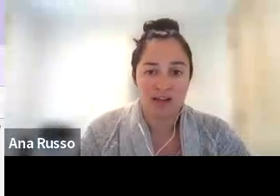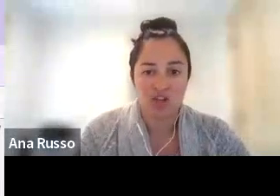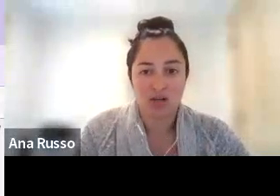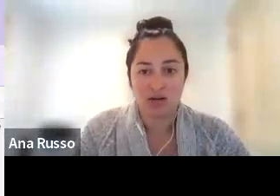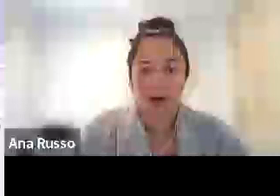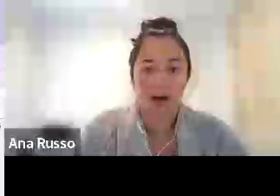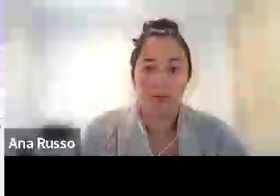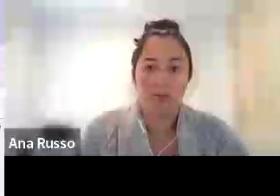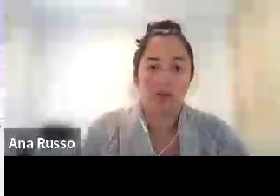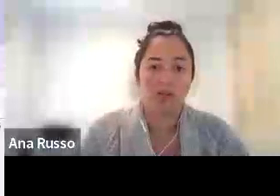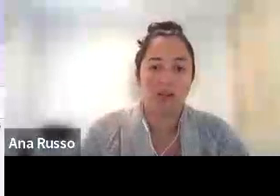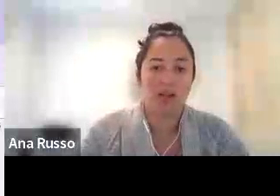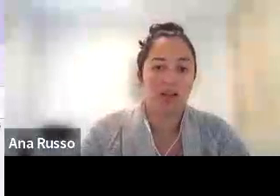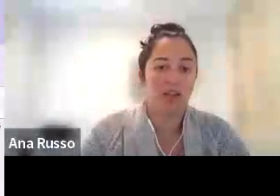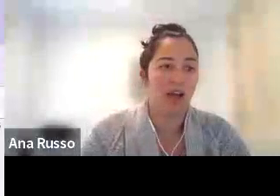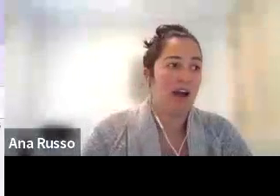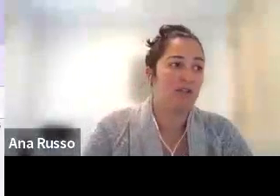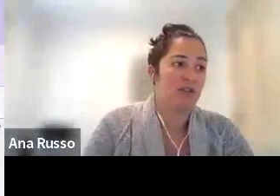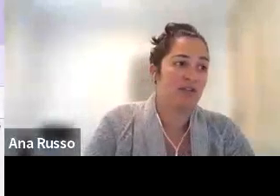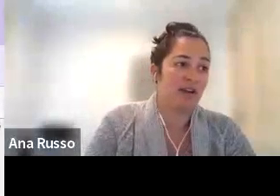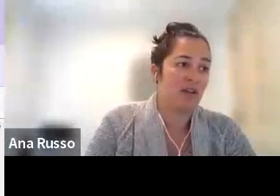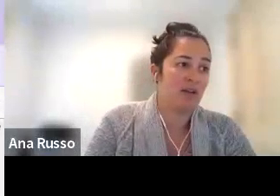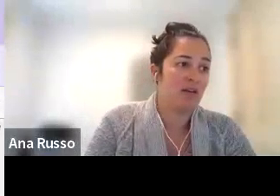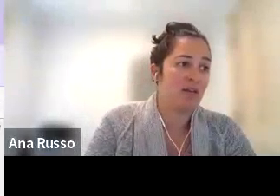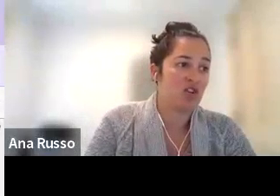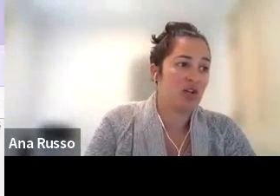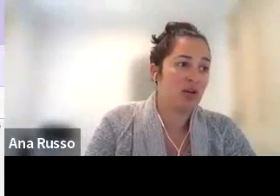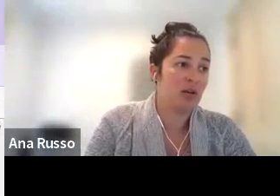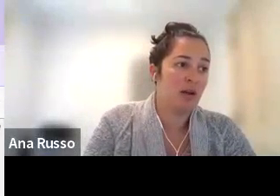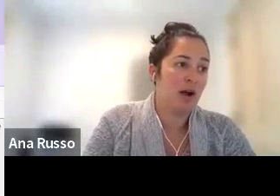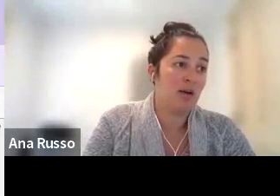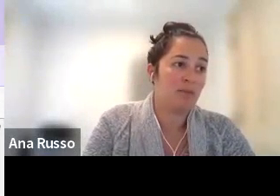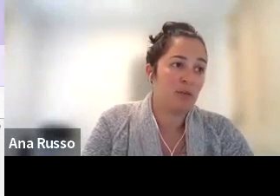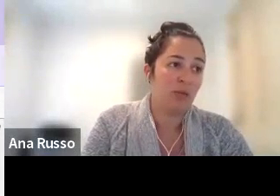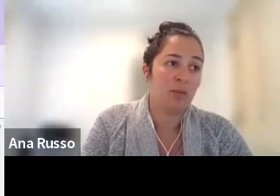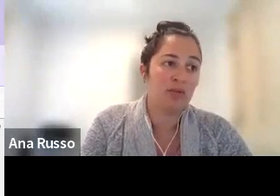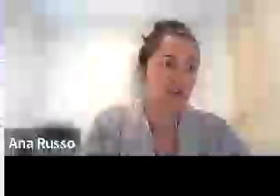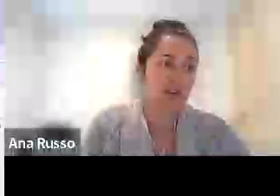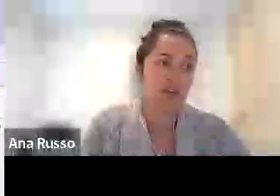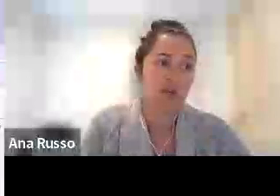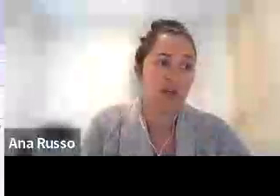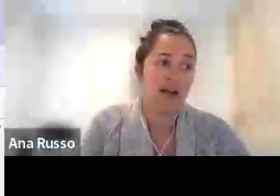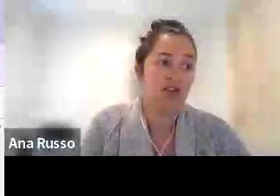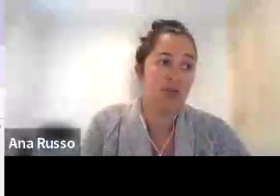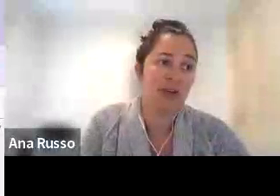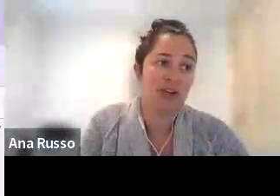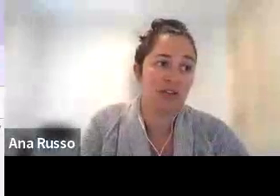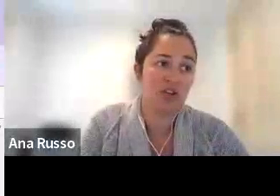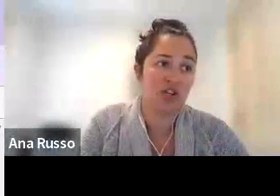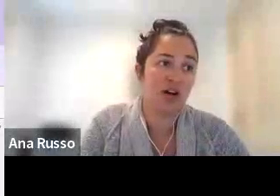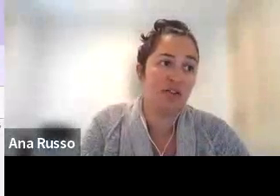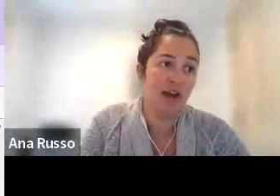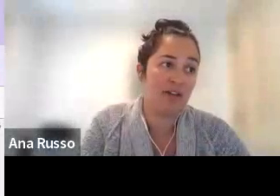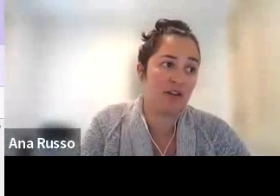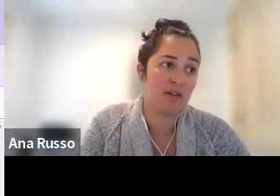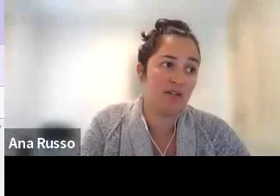This section, you can see the adverse effect section. Vermont will be returning to the eligibility